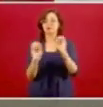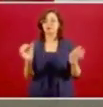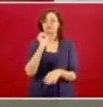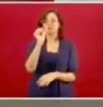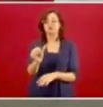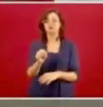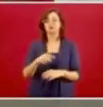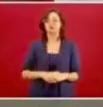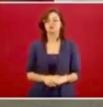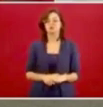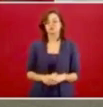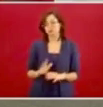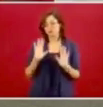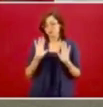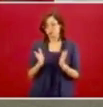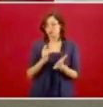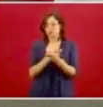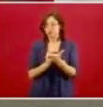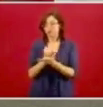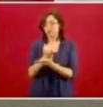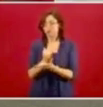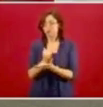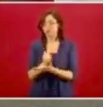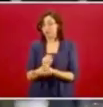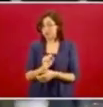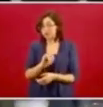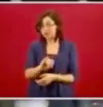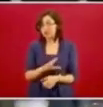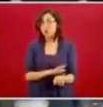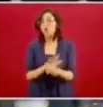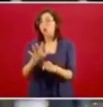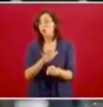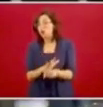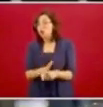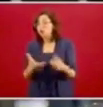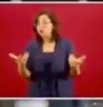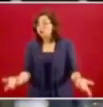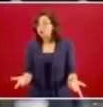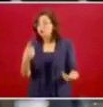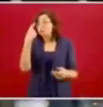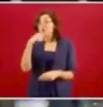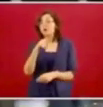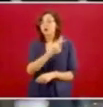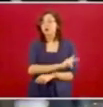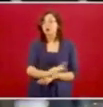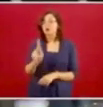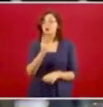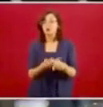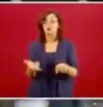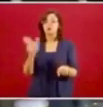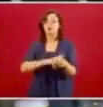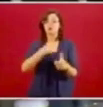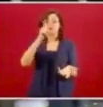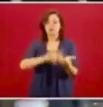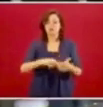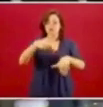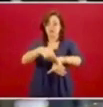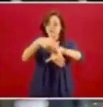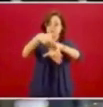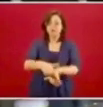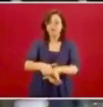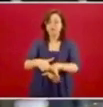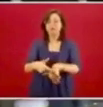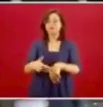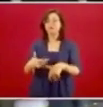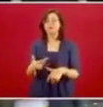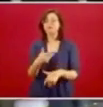they hadn't reached a final decision when talking about the interns. Have you reached the final decision